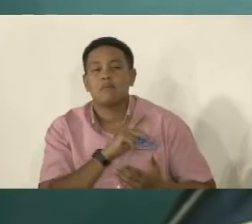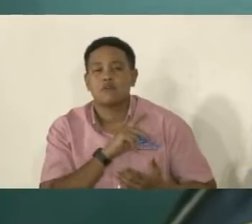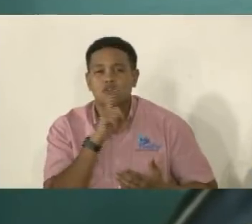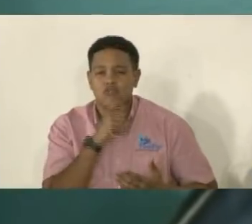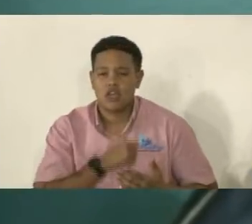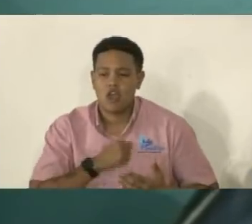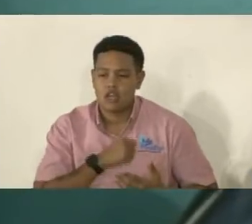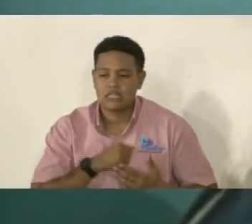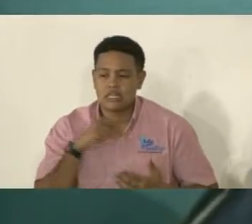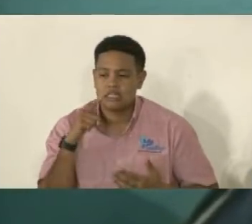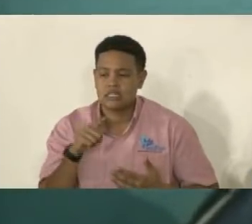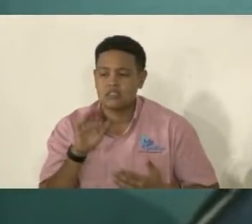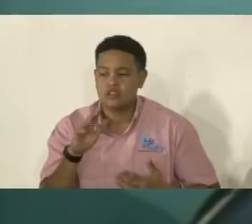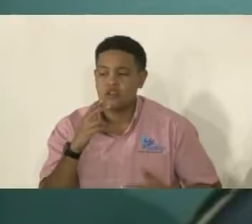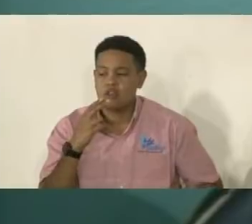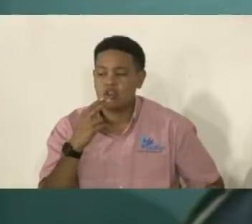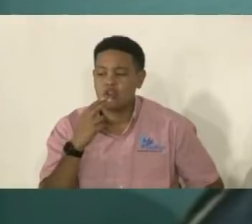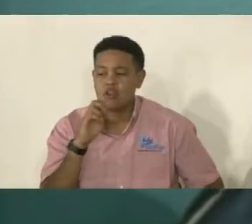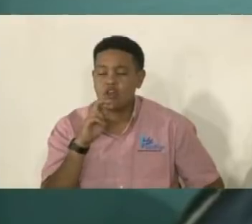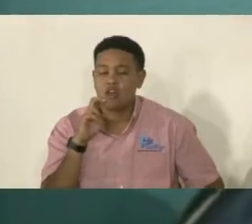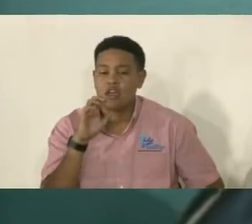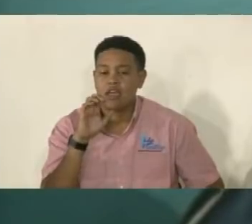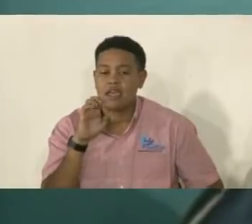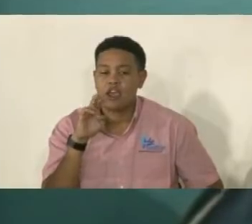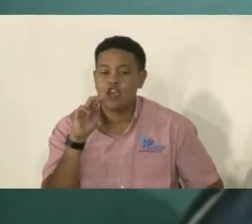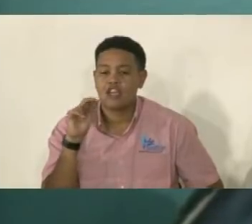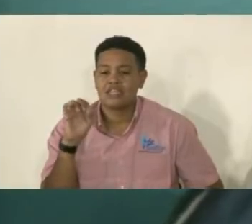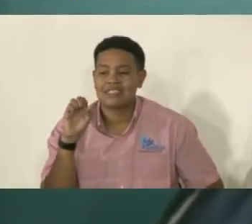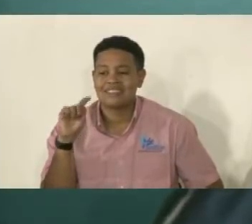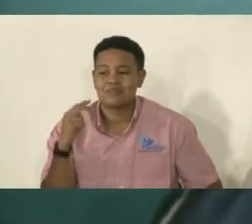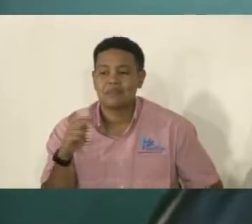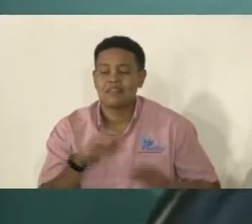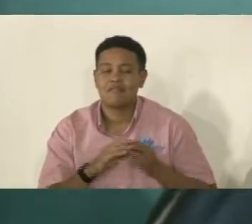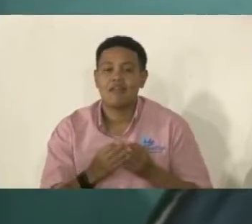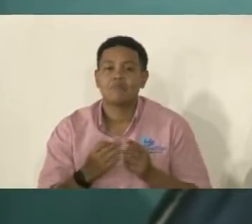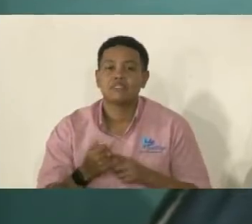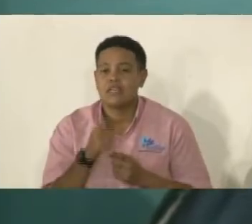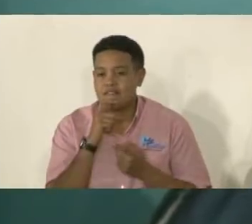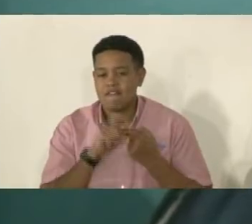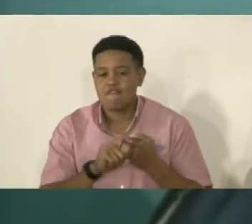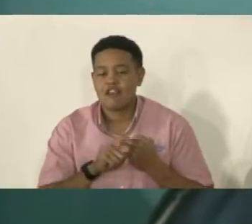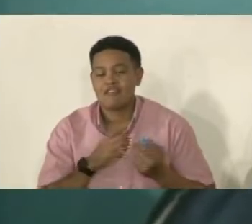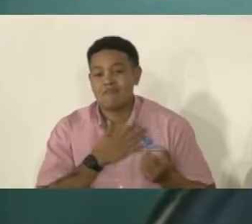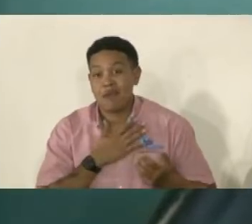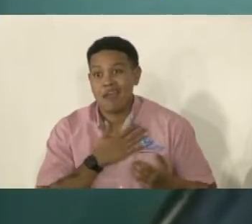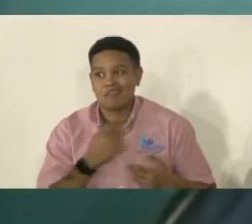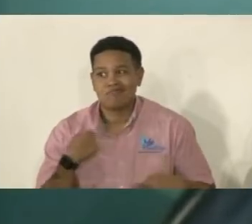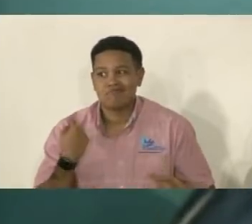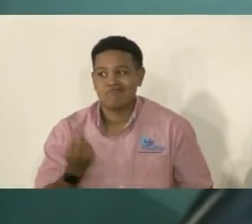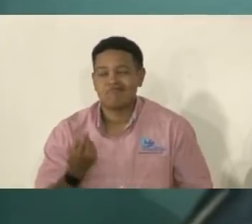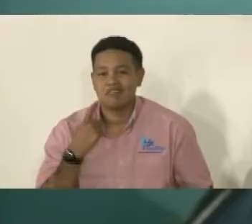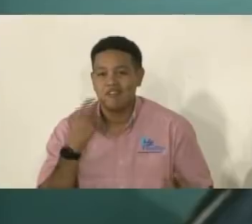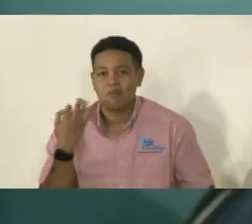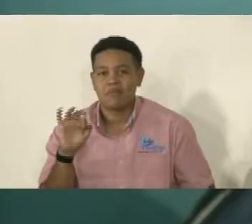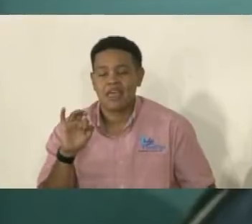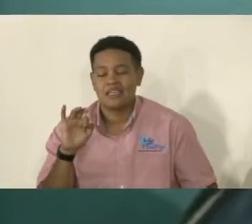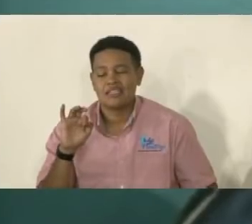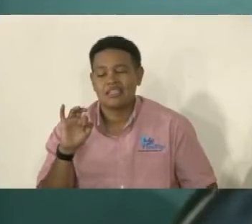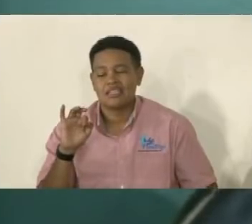condolences to the family of Ernest Smith, who has been a friend of mine from